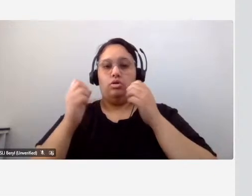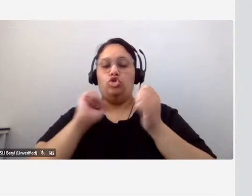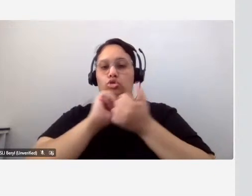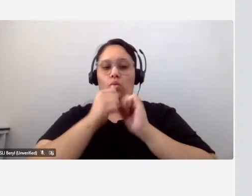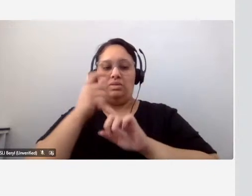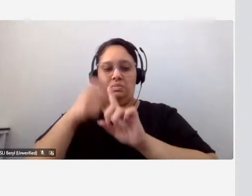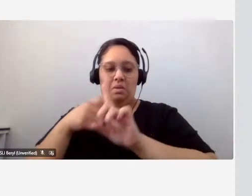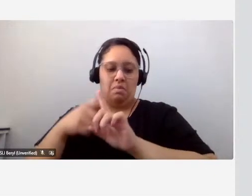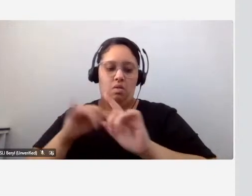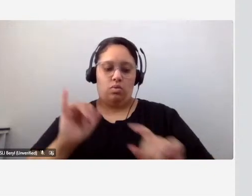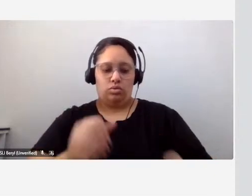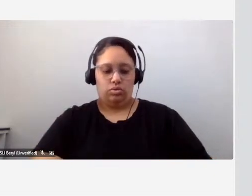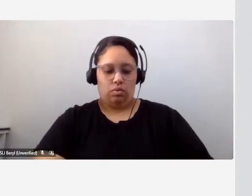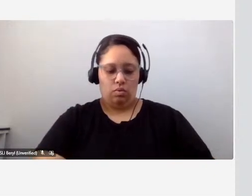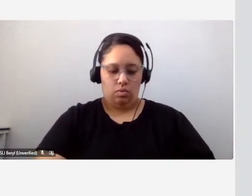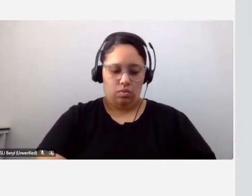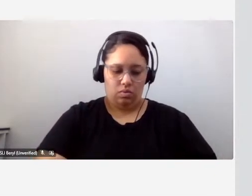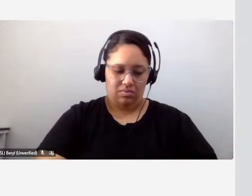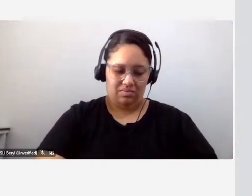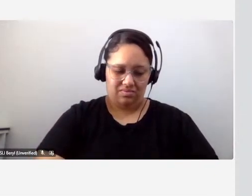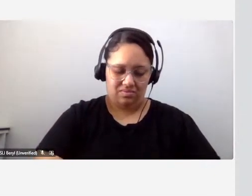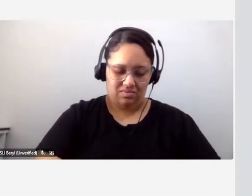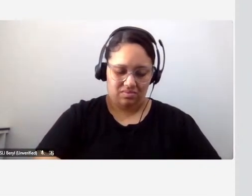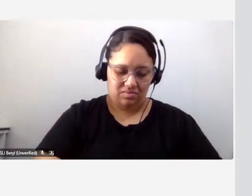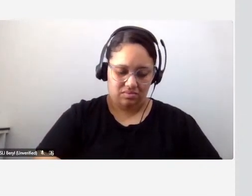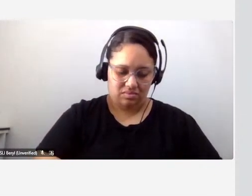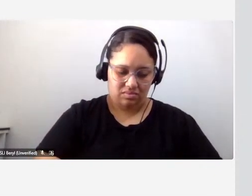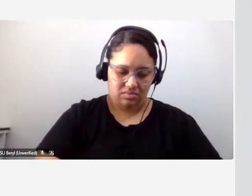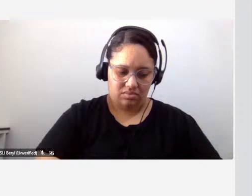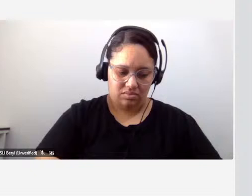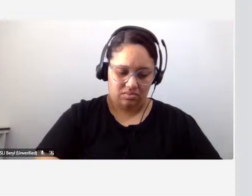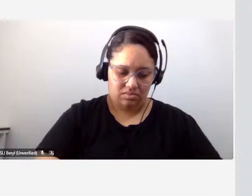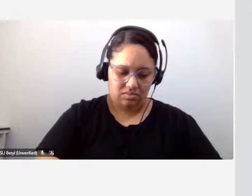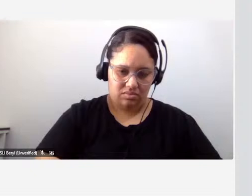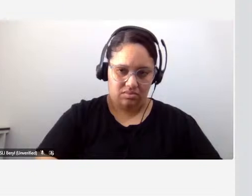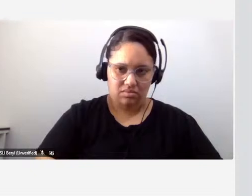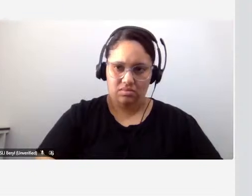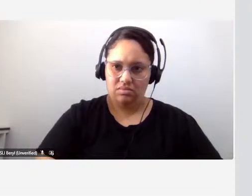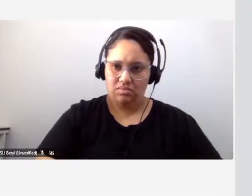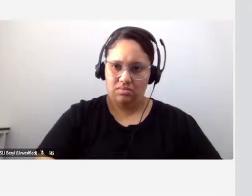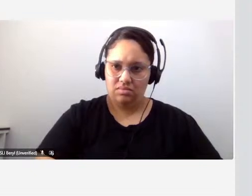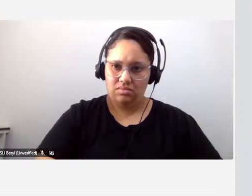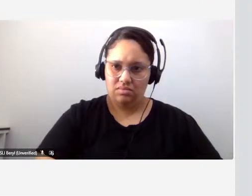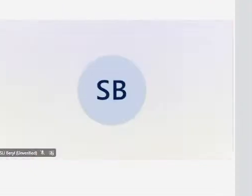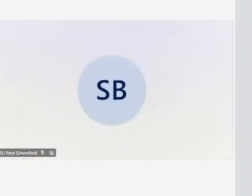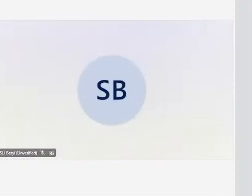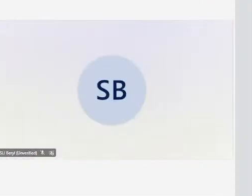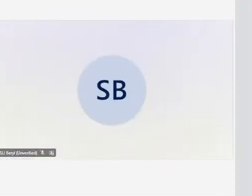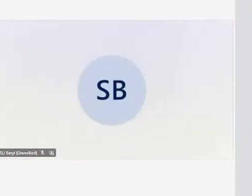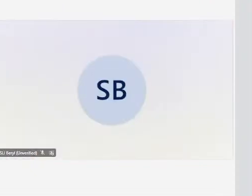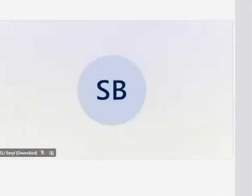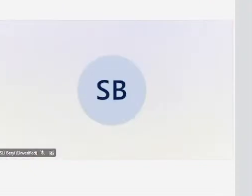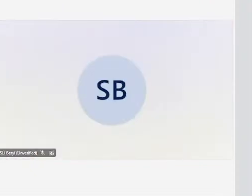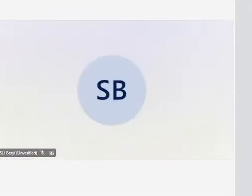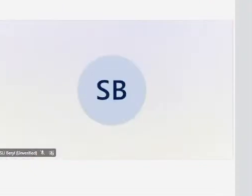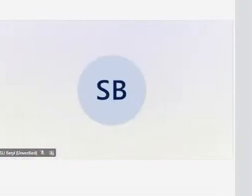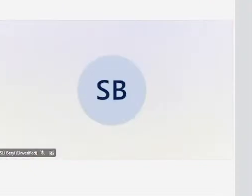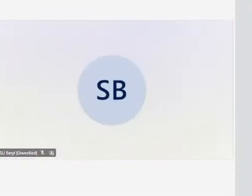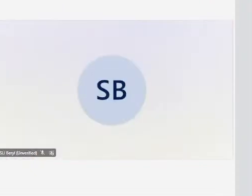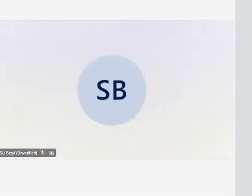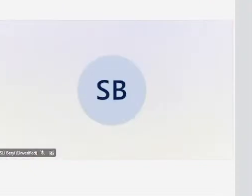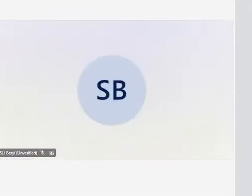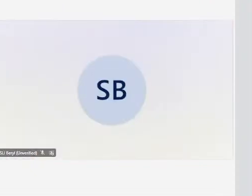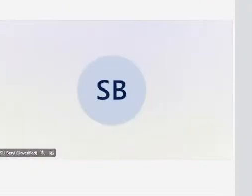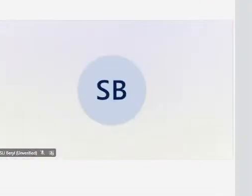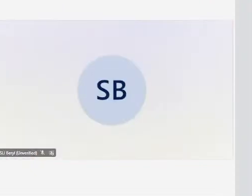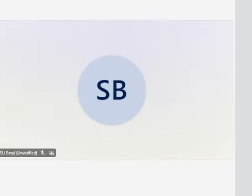or the clubs that come in. Then the other aspects is we have the academies, and within our academies we